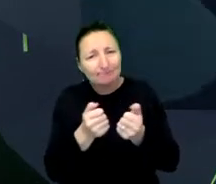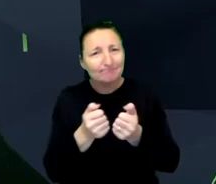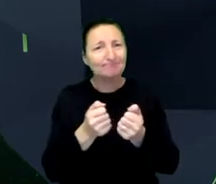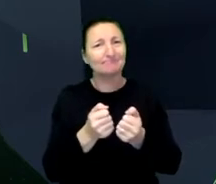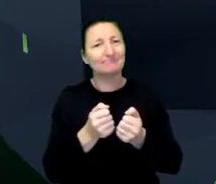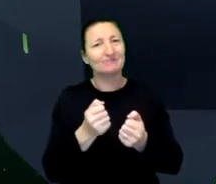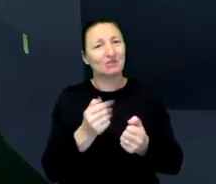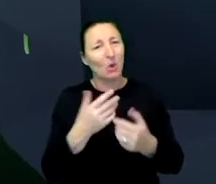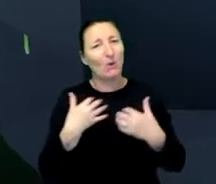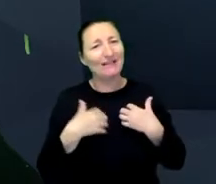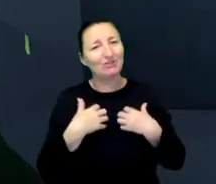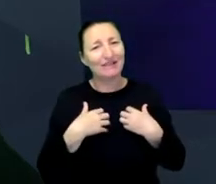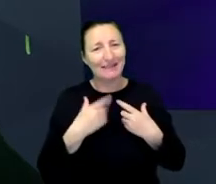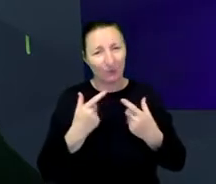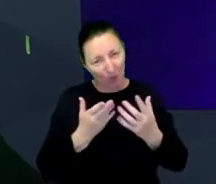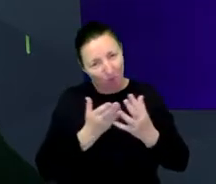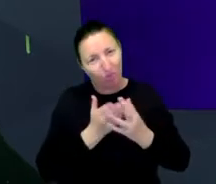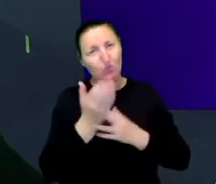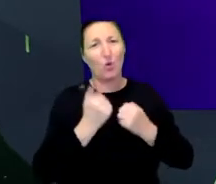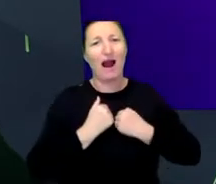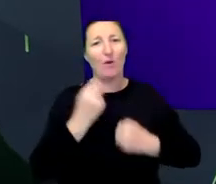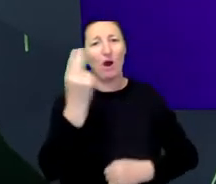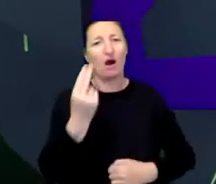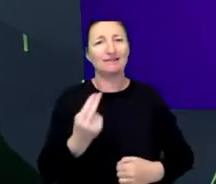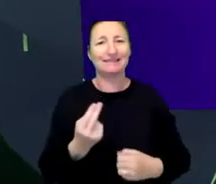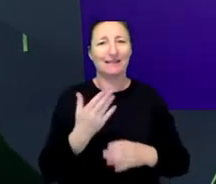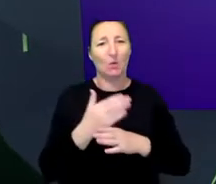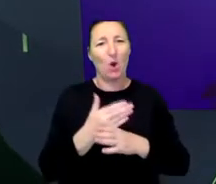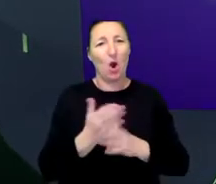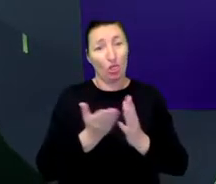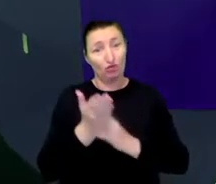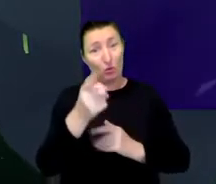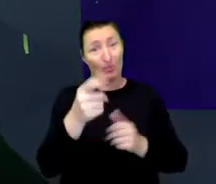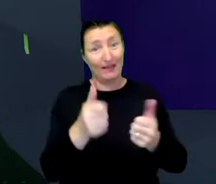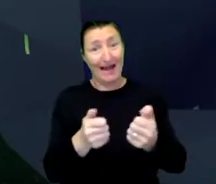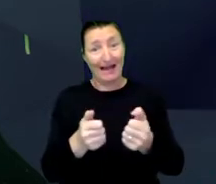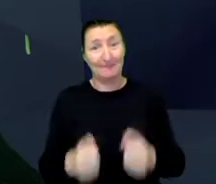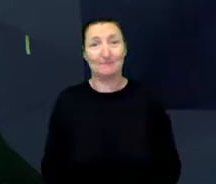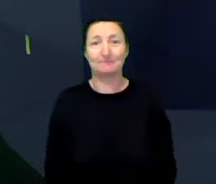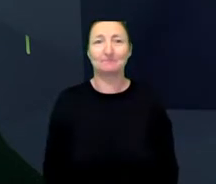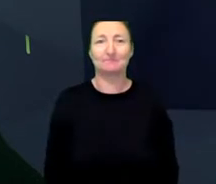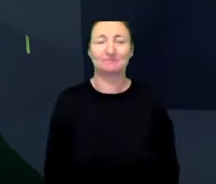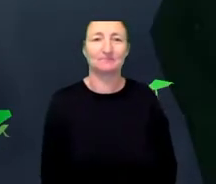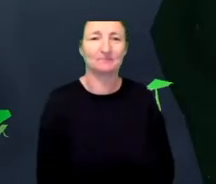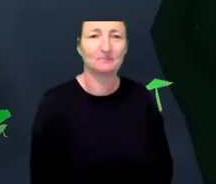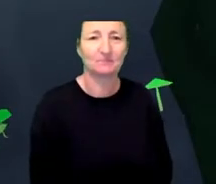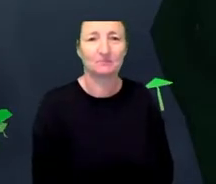talk about our own work through this. Totally. Cool, should we go to the next? Yeah, let's walk around.